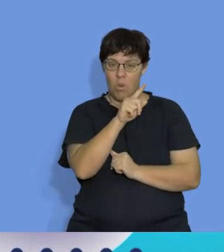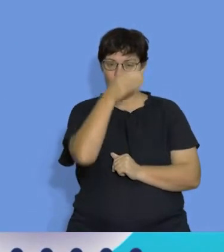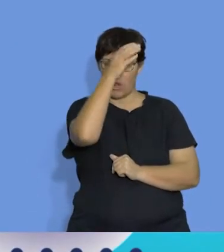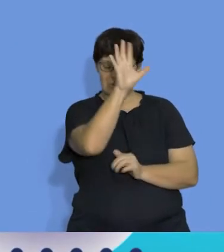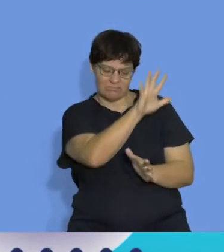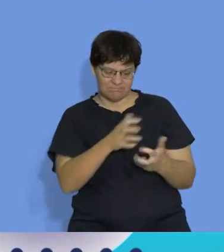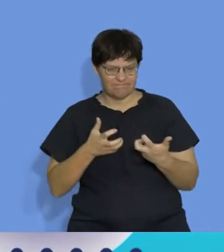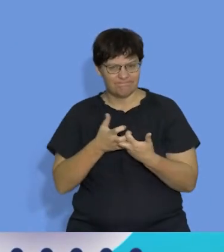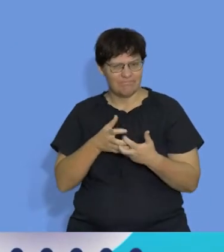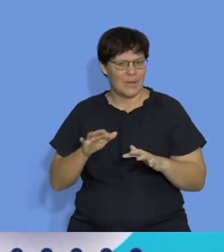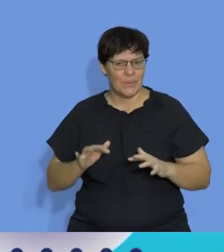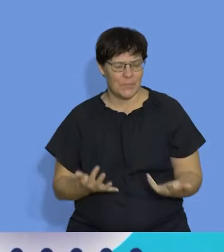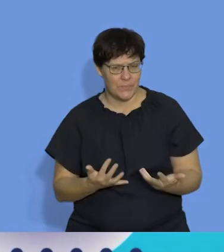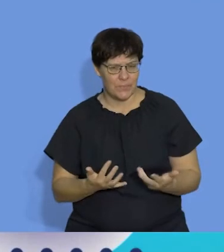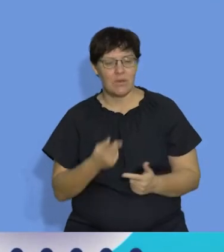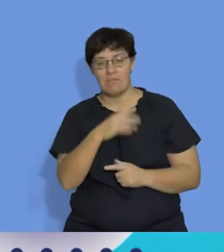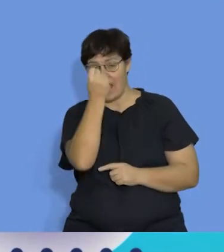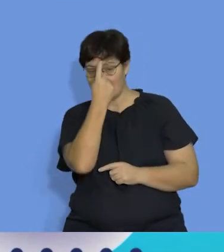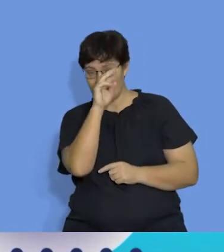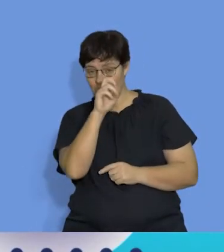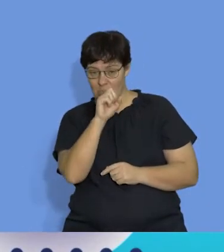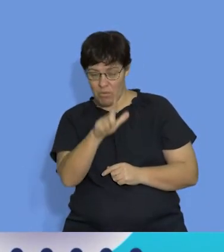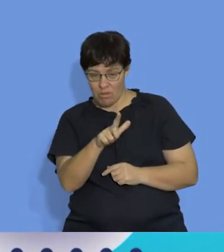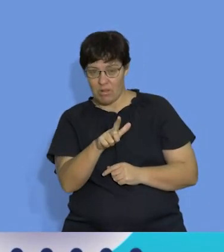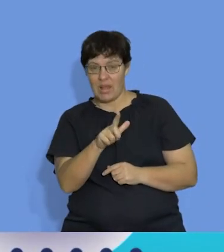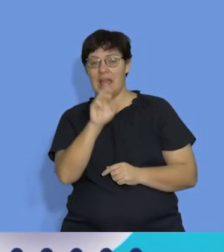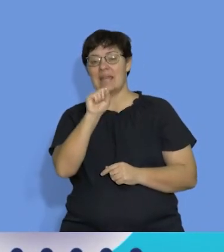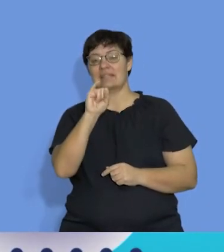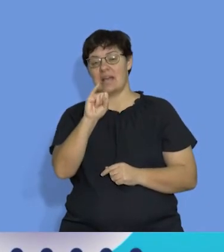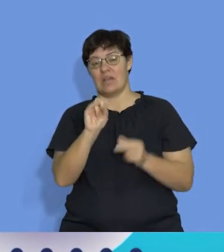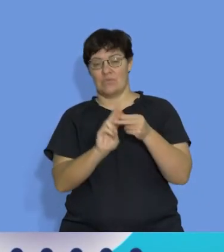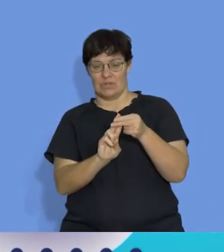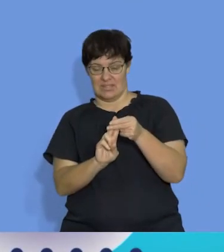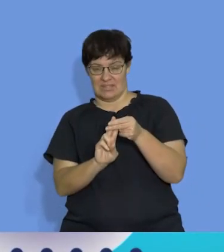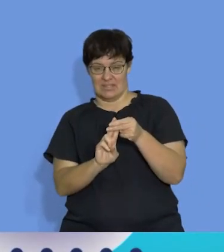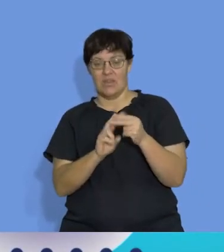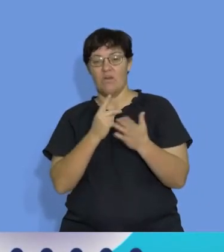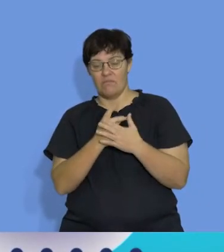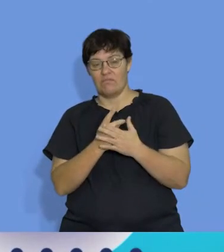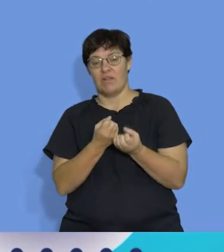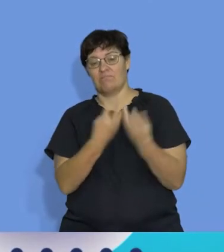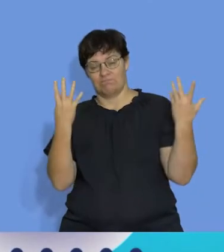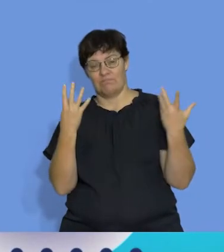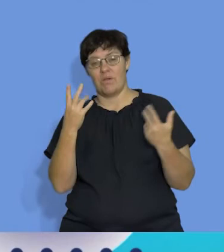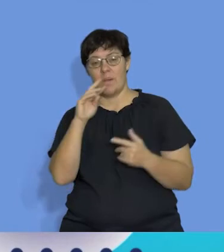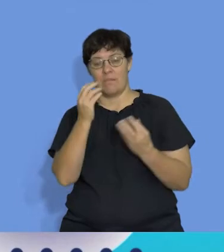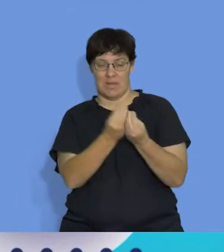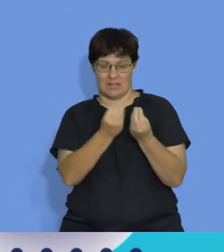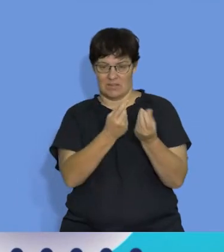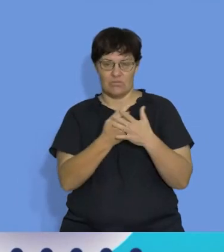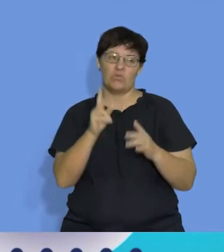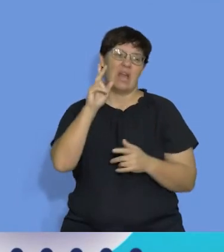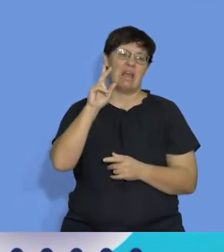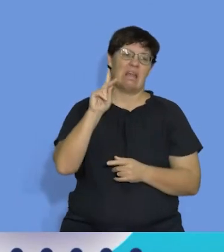this? We understand that the mole is actually the SI unit of the quantity of matter. So we don't talk grams, kilograms,